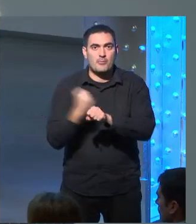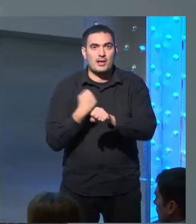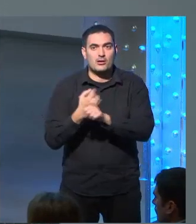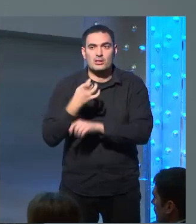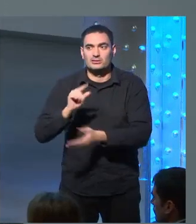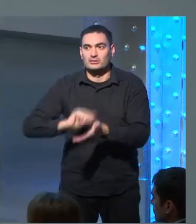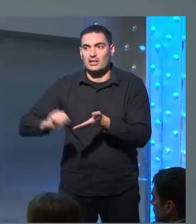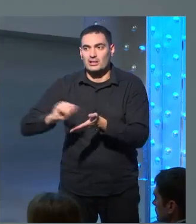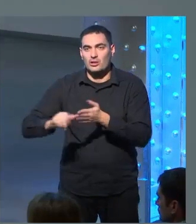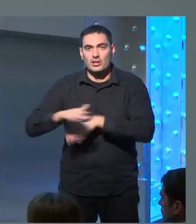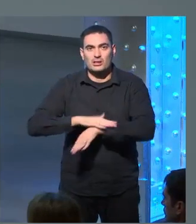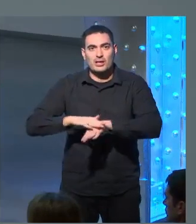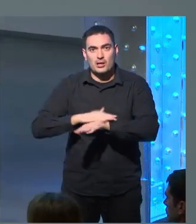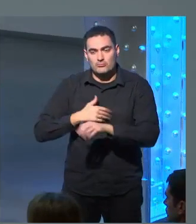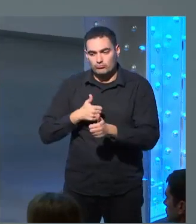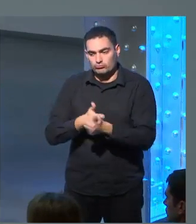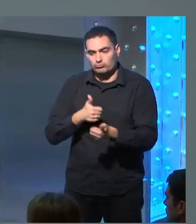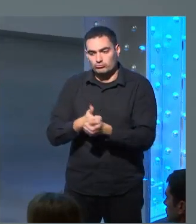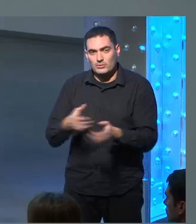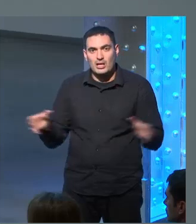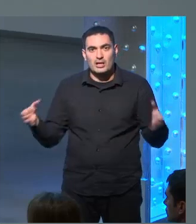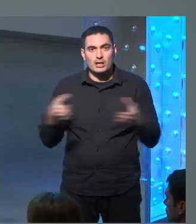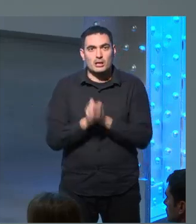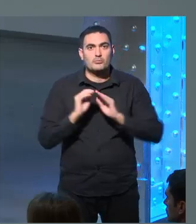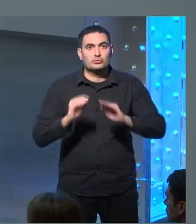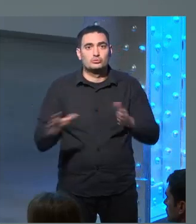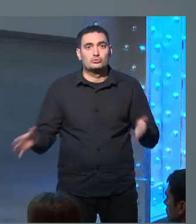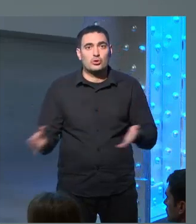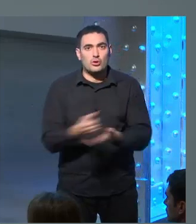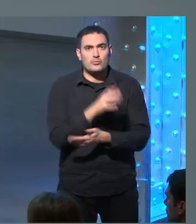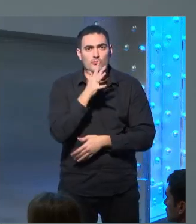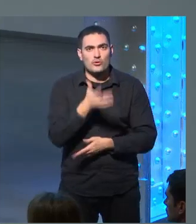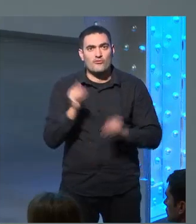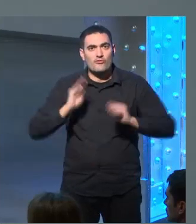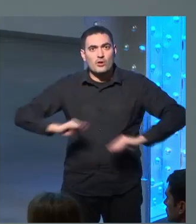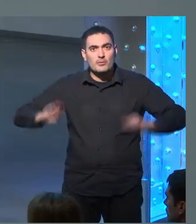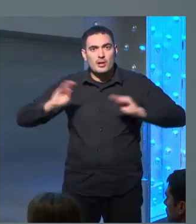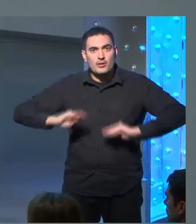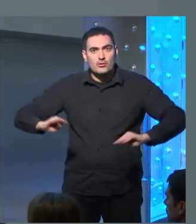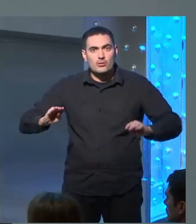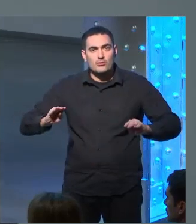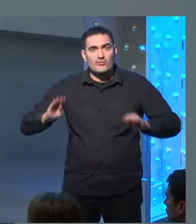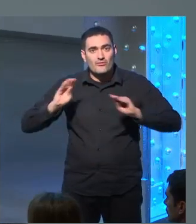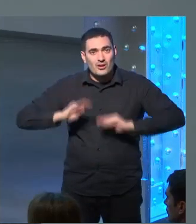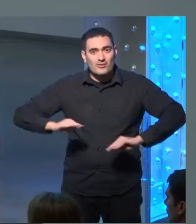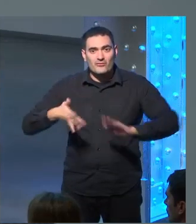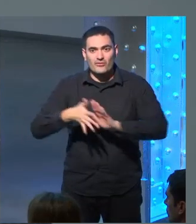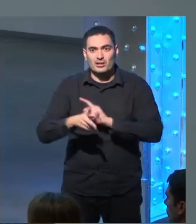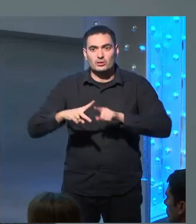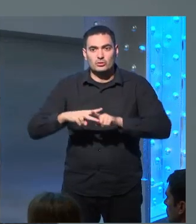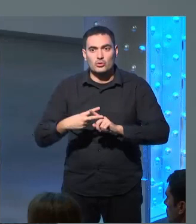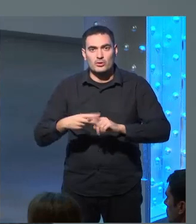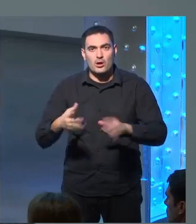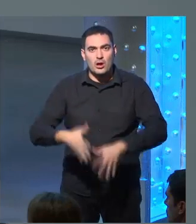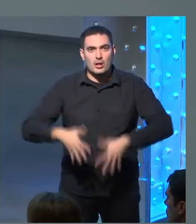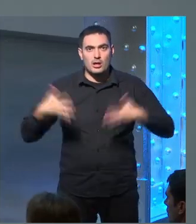the Ministry of Employment. The Secretary of State of Employment and the whole team are working on that, because training is